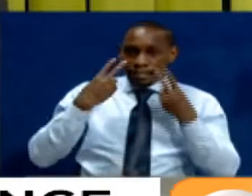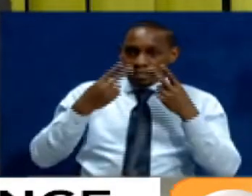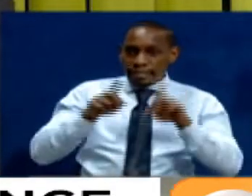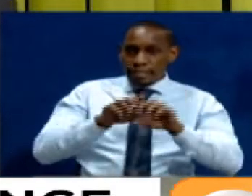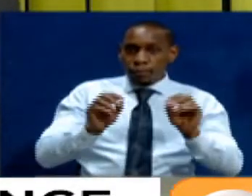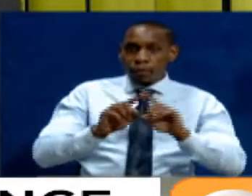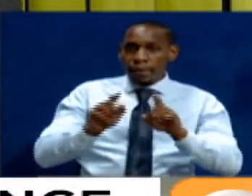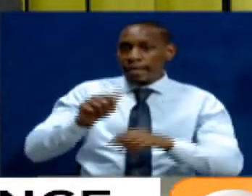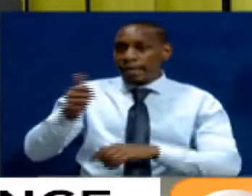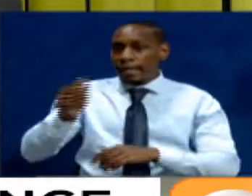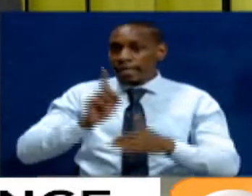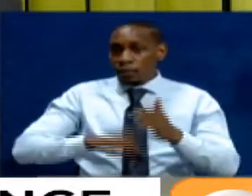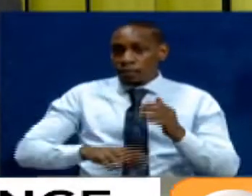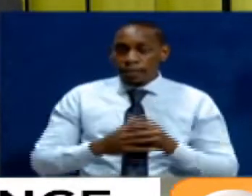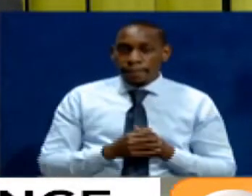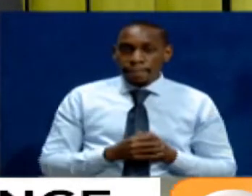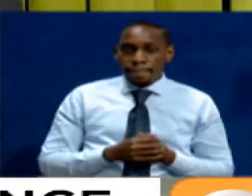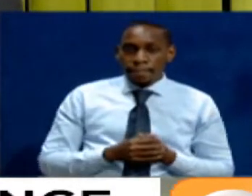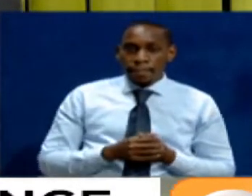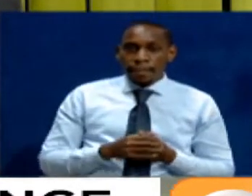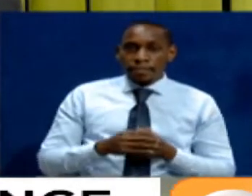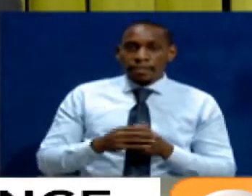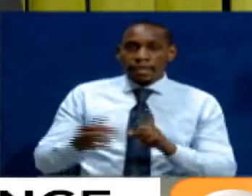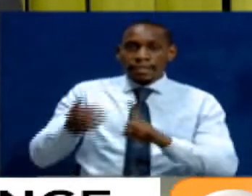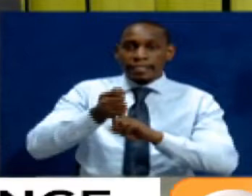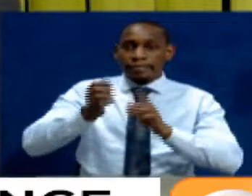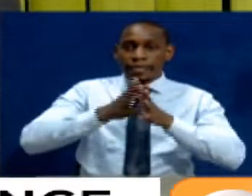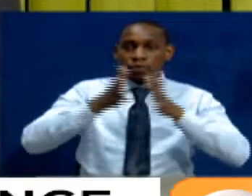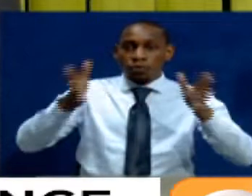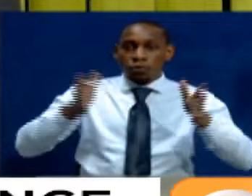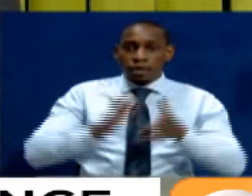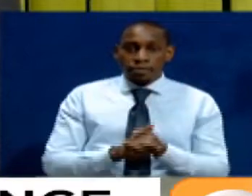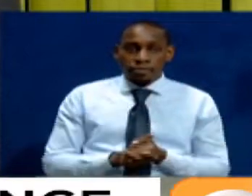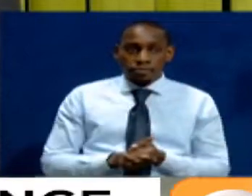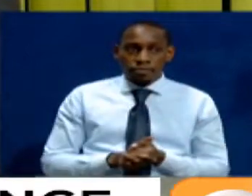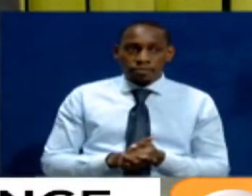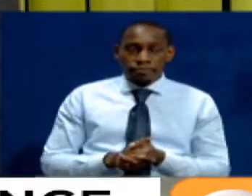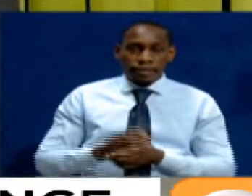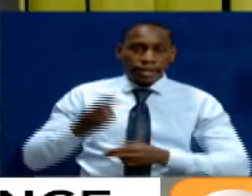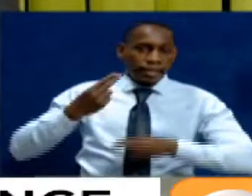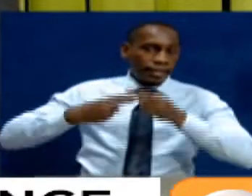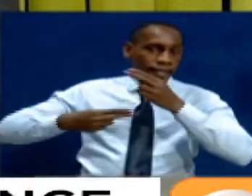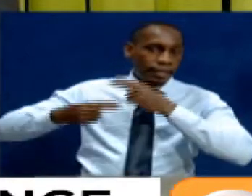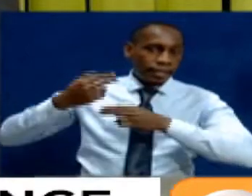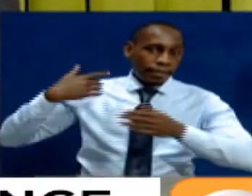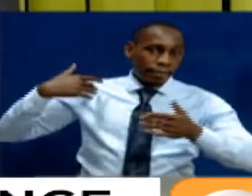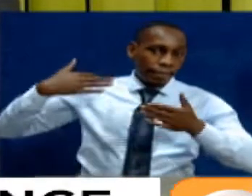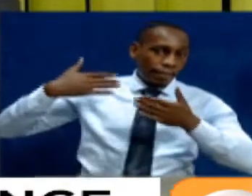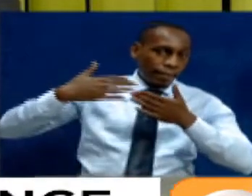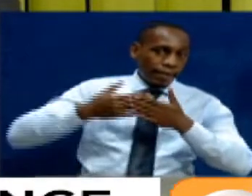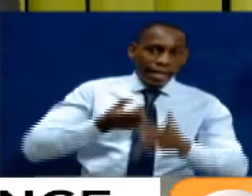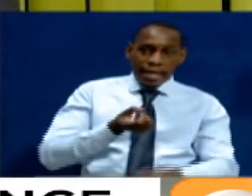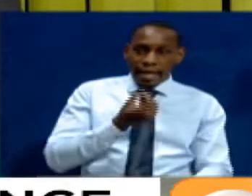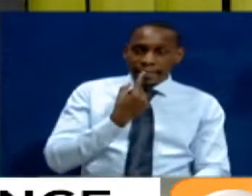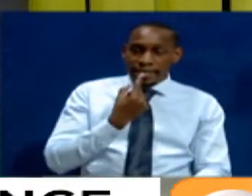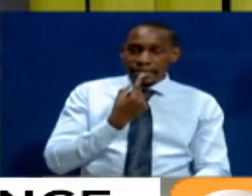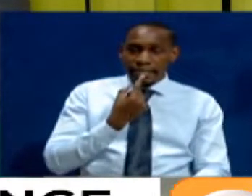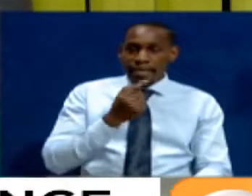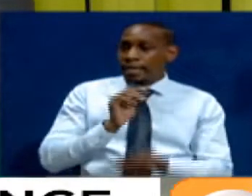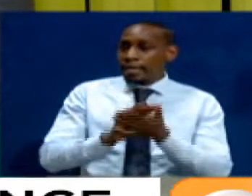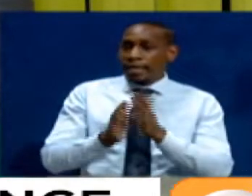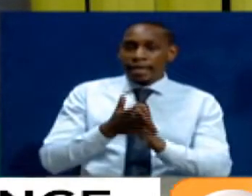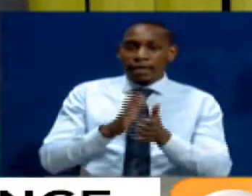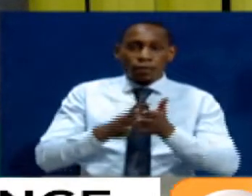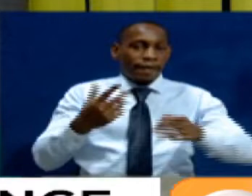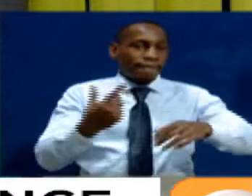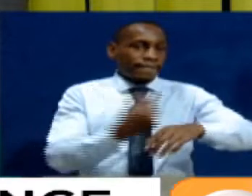something else that is really a big achievement. In the history of medicine, there has not been